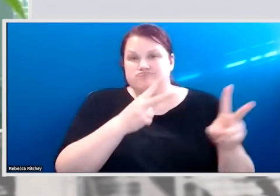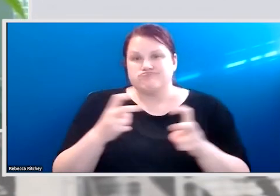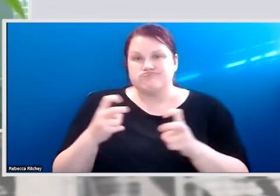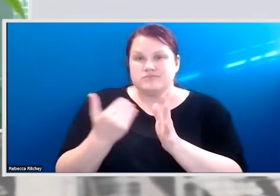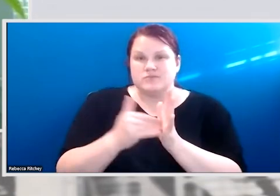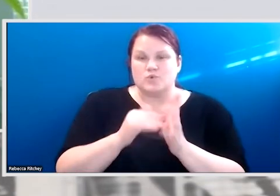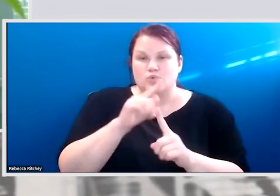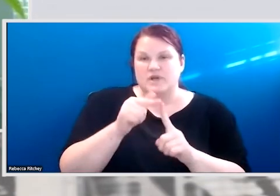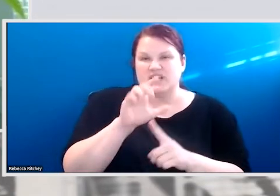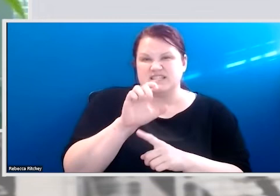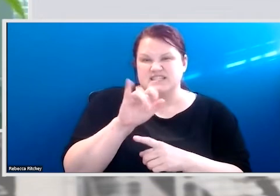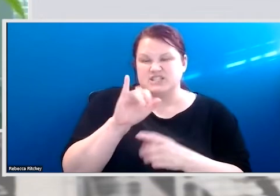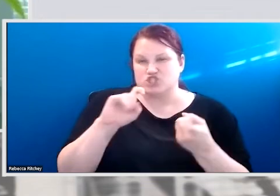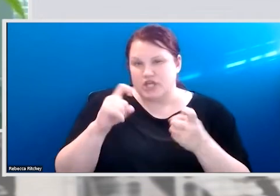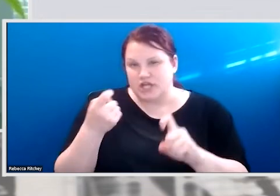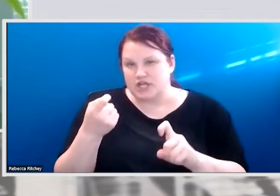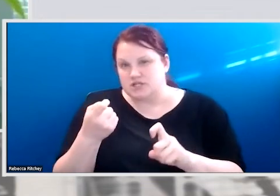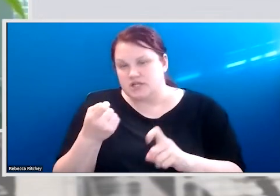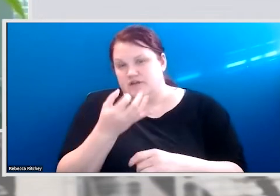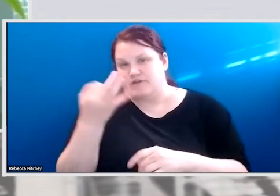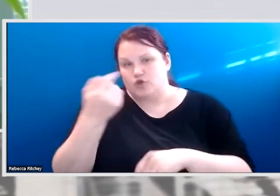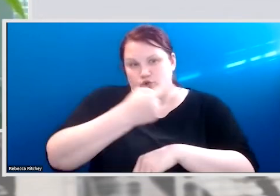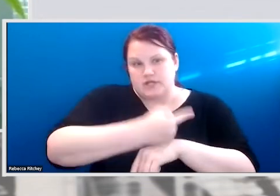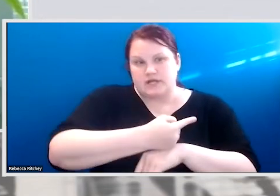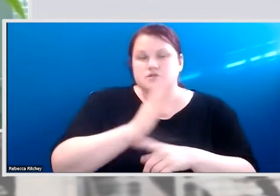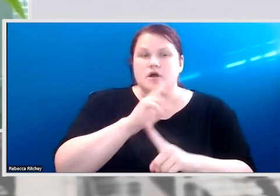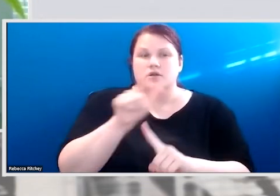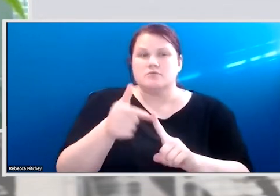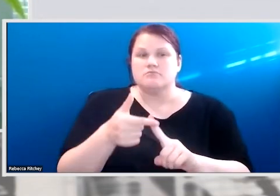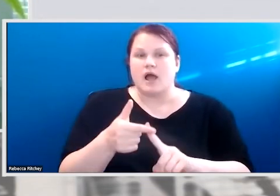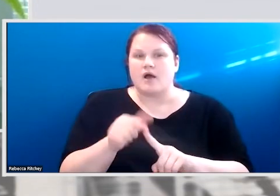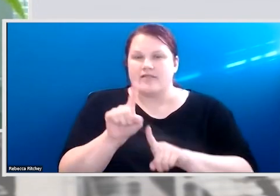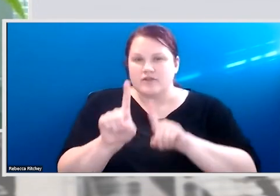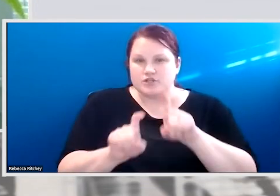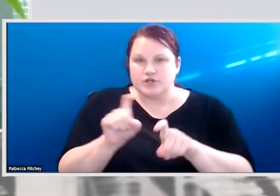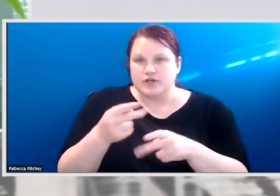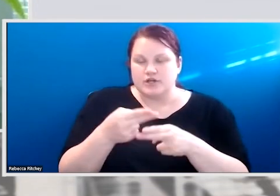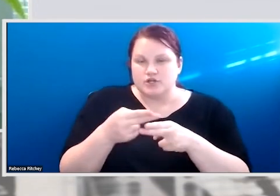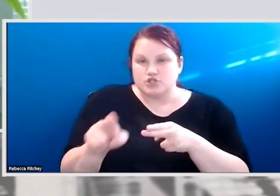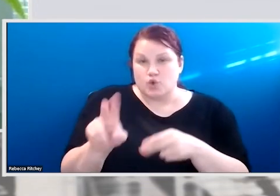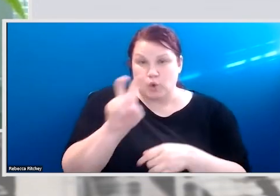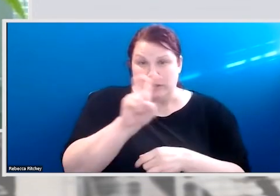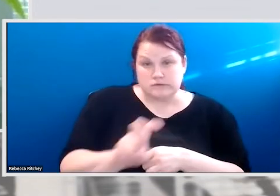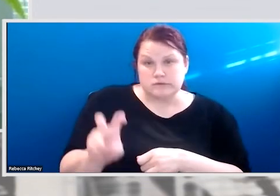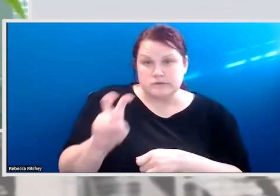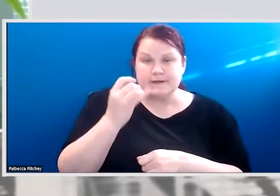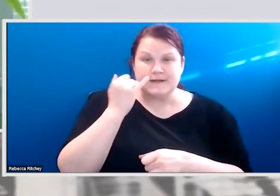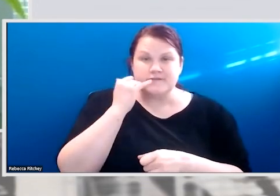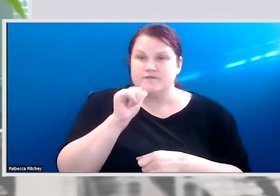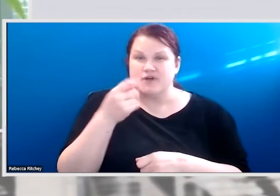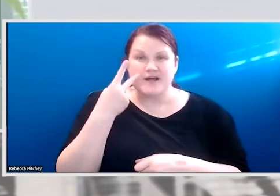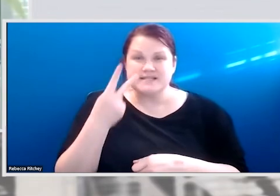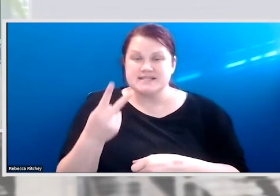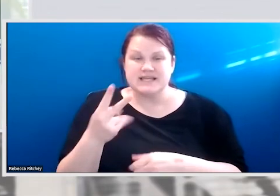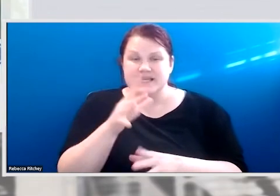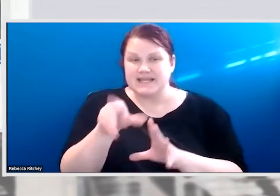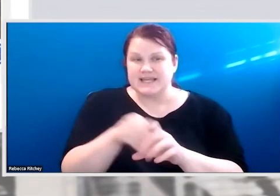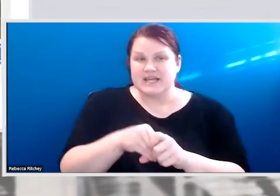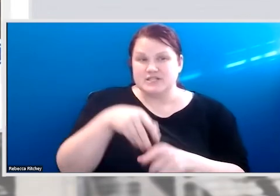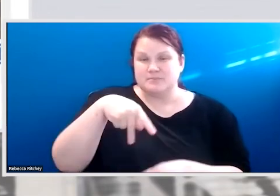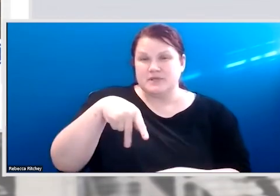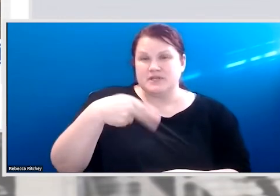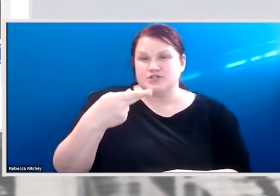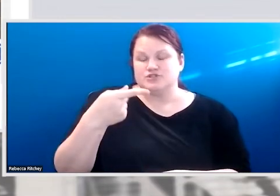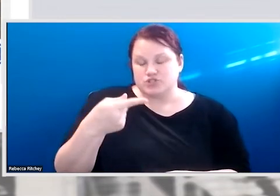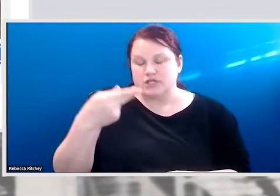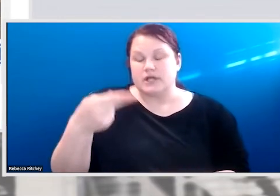couple of days. Speaking of this survey, I just want to quickly do a short tour, just if nobody's been on the Engage PGH page. Thanks to